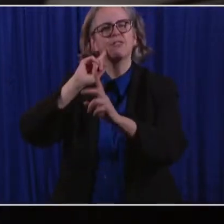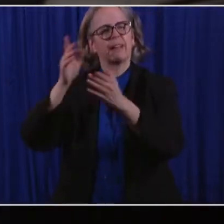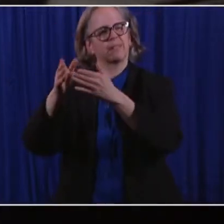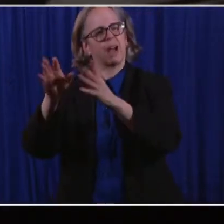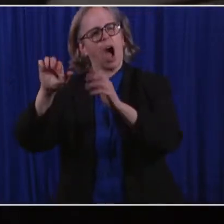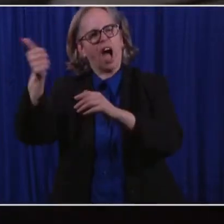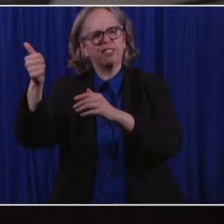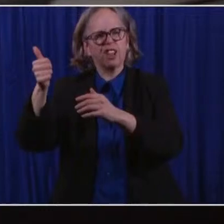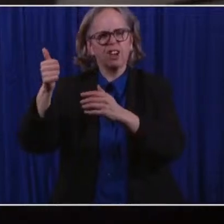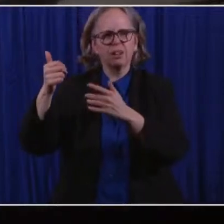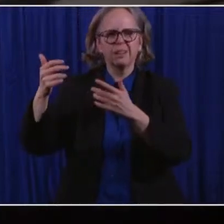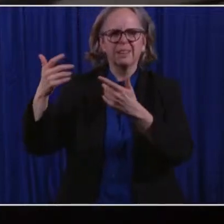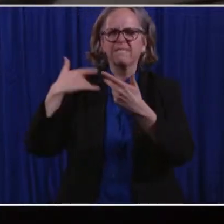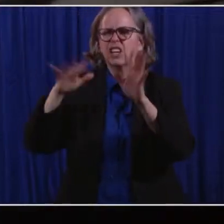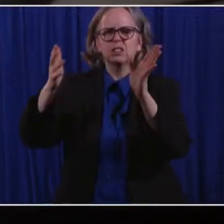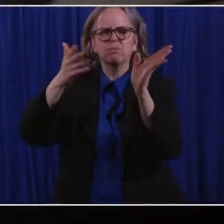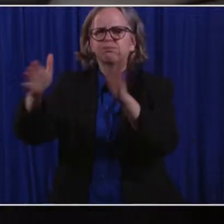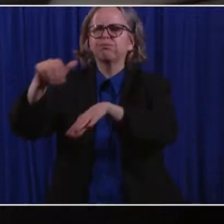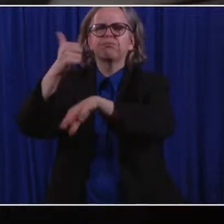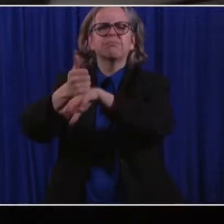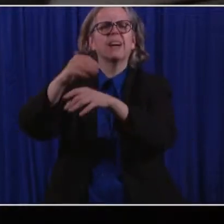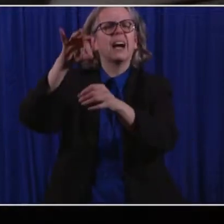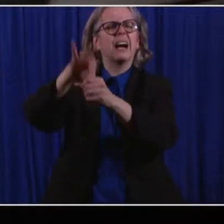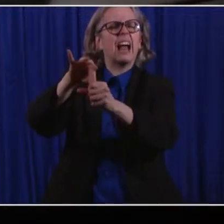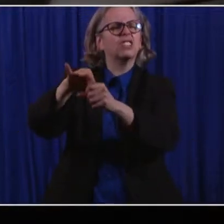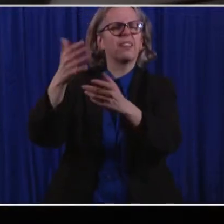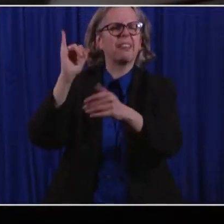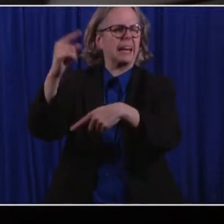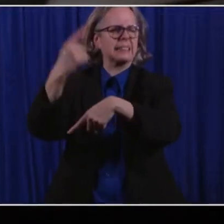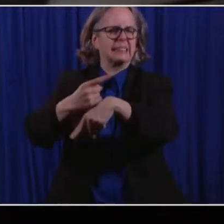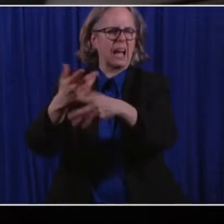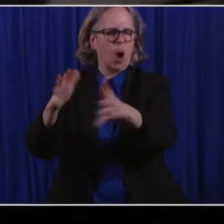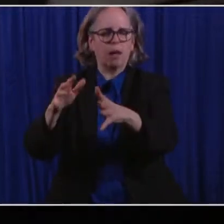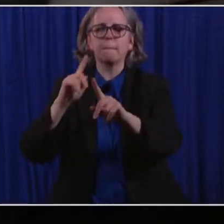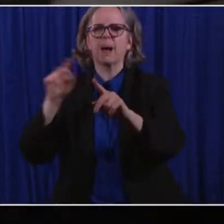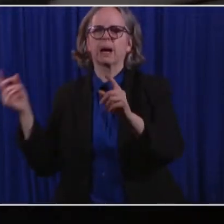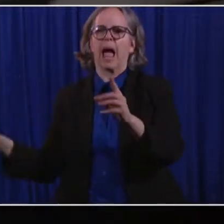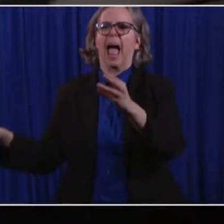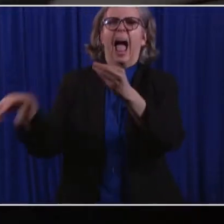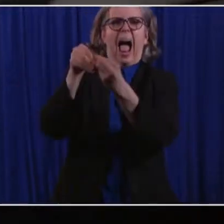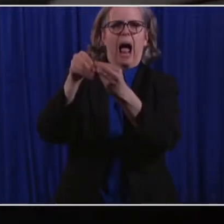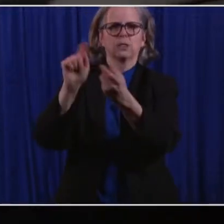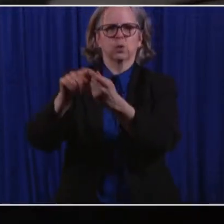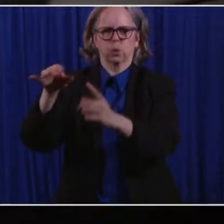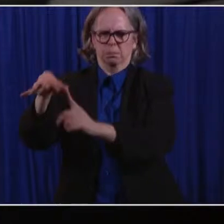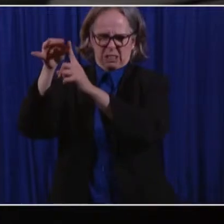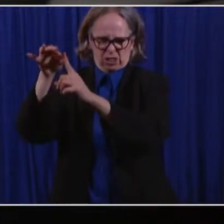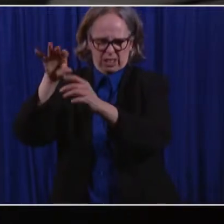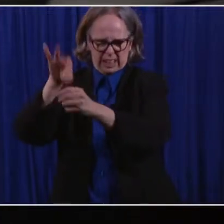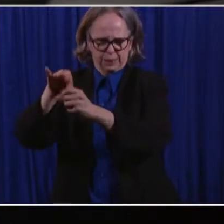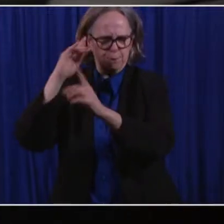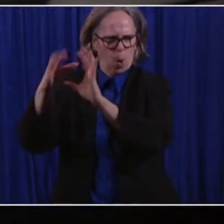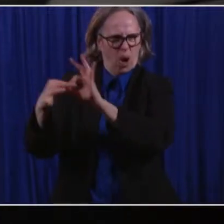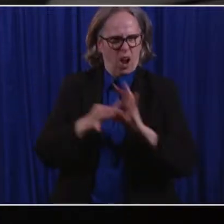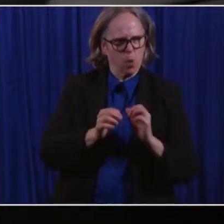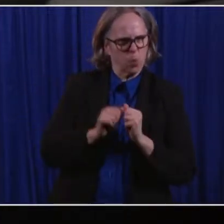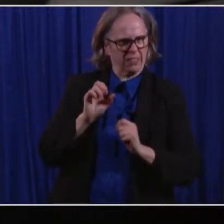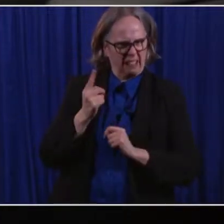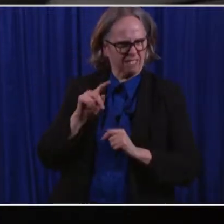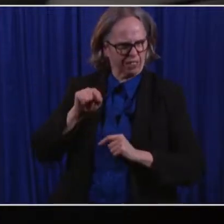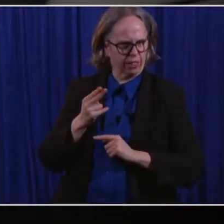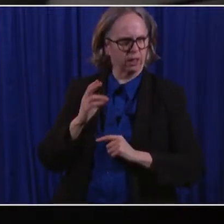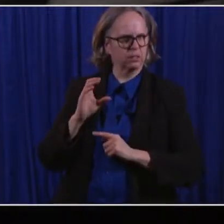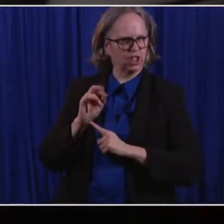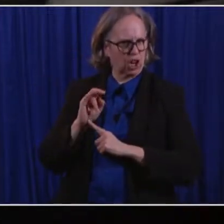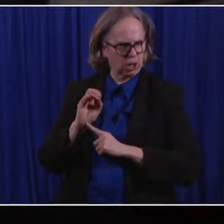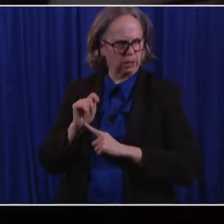want to wish everyone who's considering running good luck. It's always a challenge going out there and campaigning, and so we'll keep them and their families